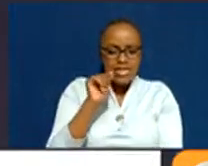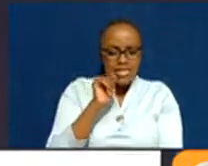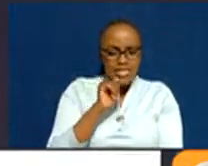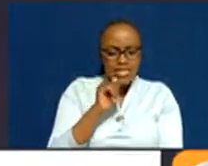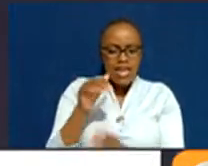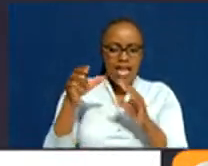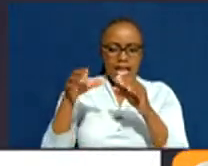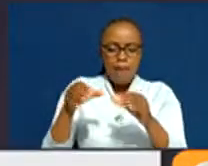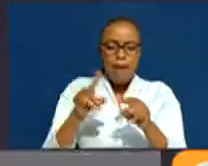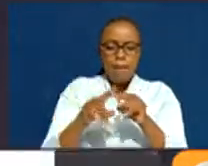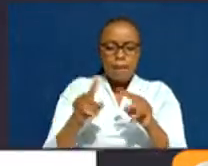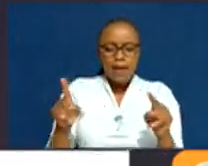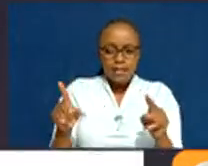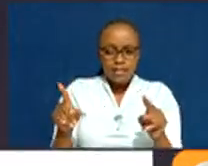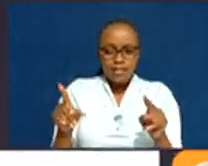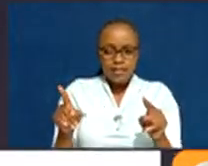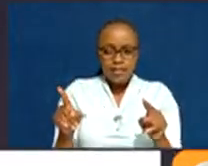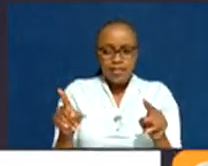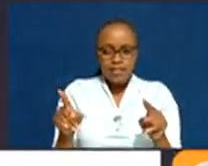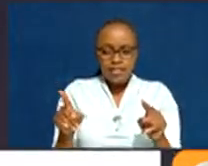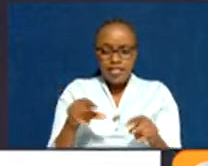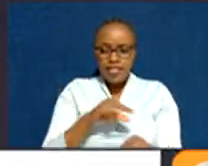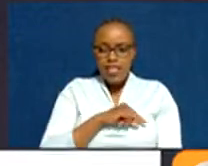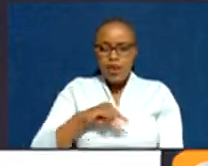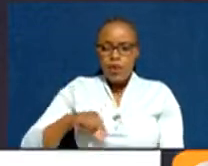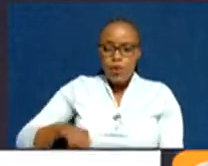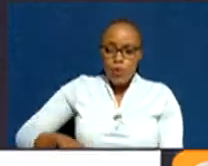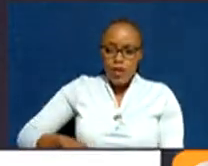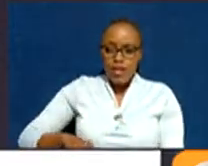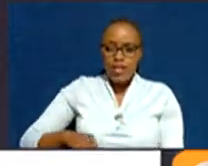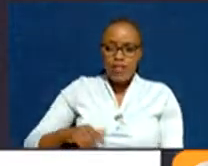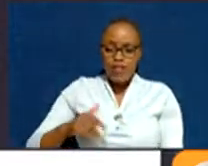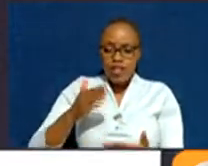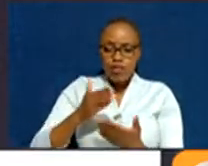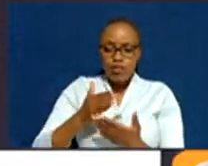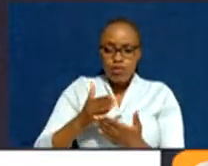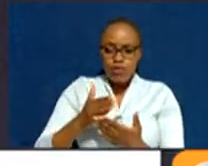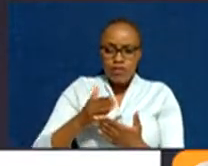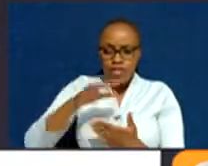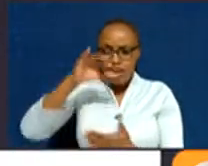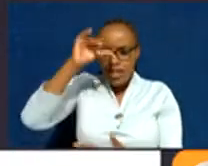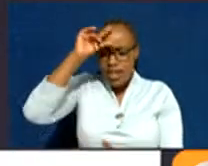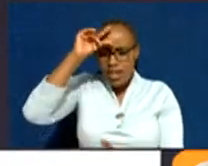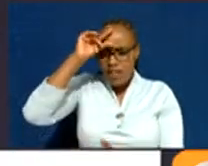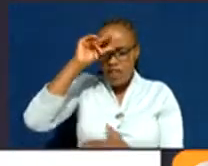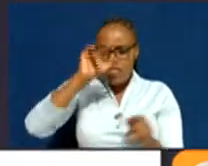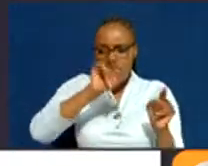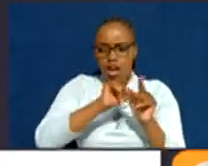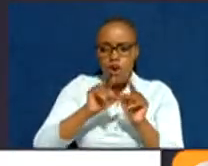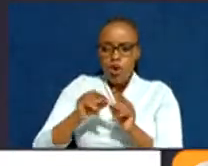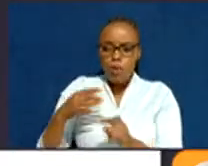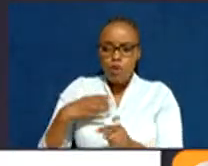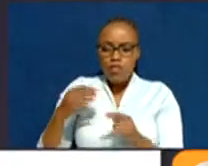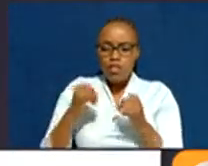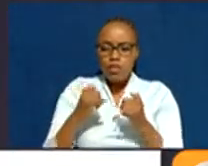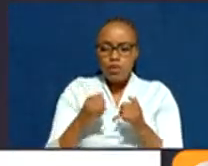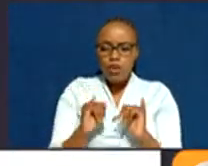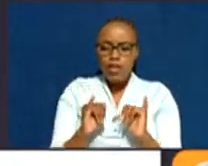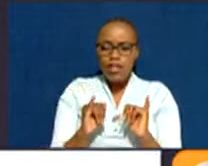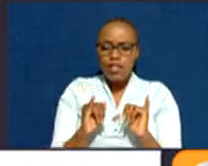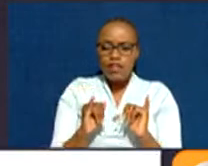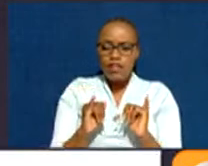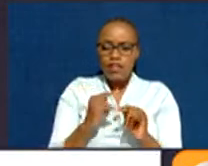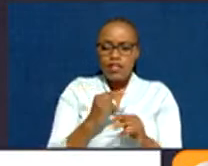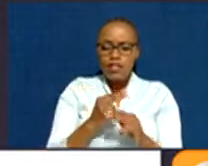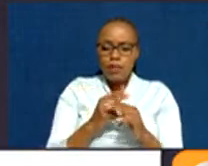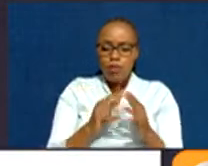it did set. However, the Queen and indeed the British government through the Commonwealth tried to look for what I would call a